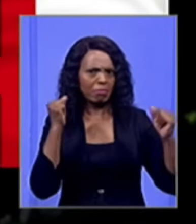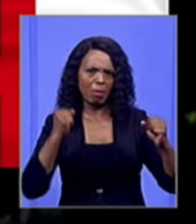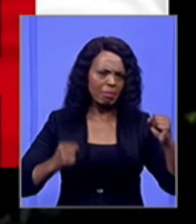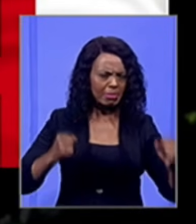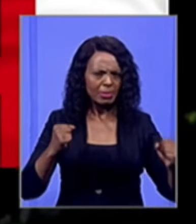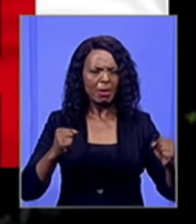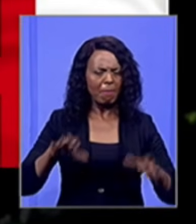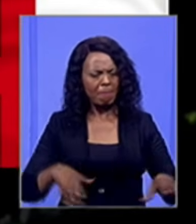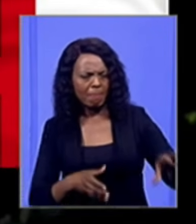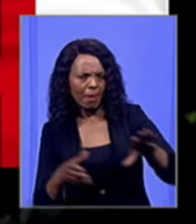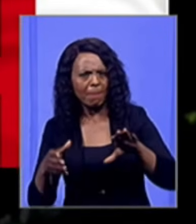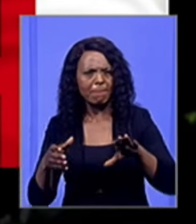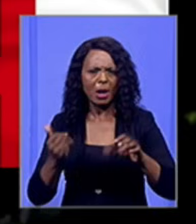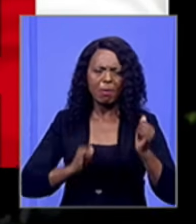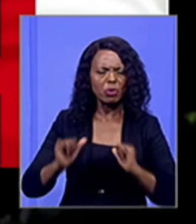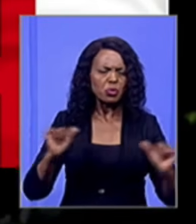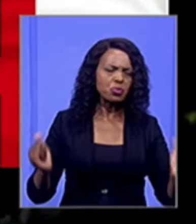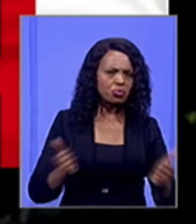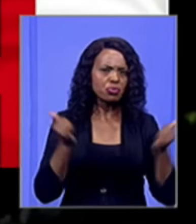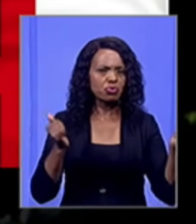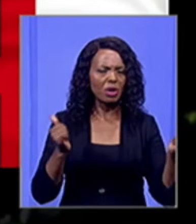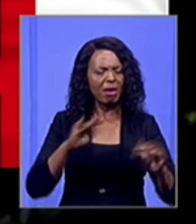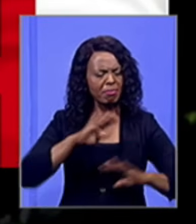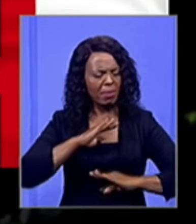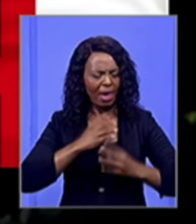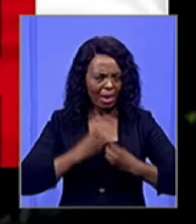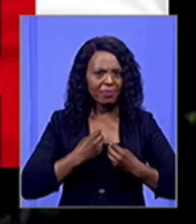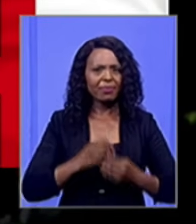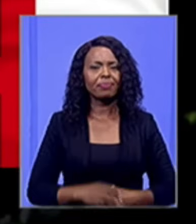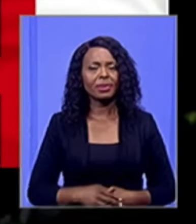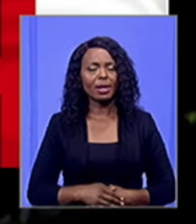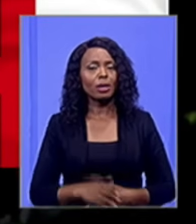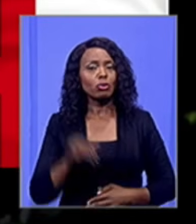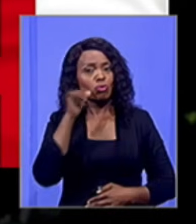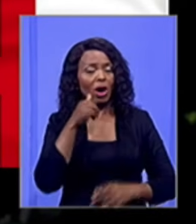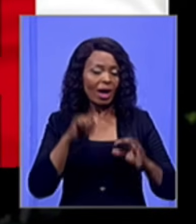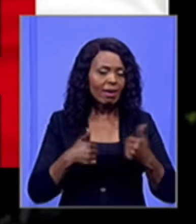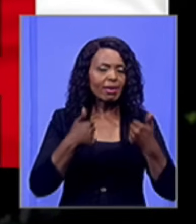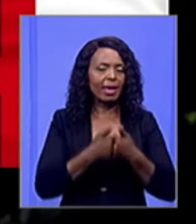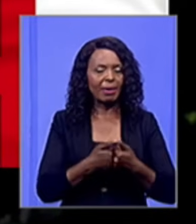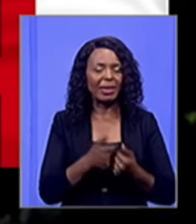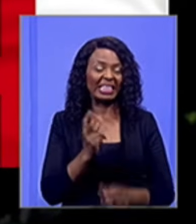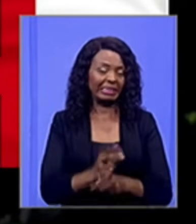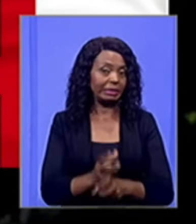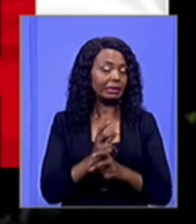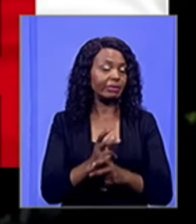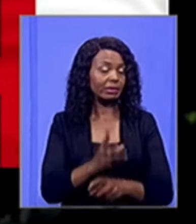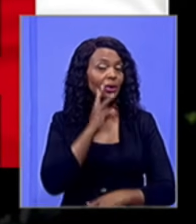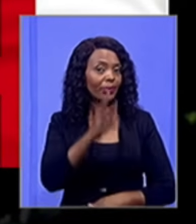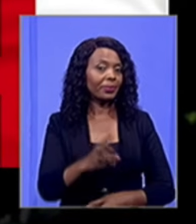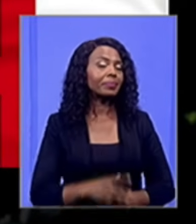teng ra kgotsofala. Motshameko wa ka moso go tla nna thatanyana